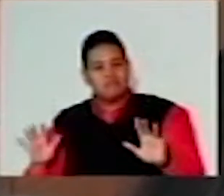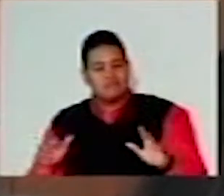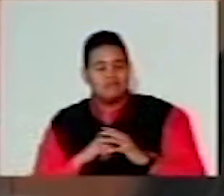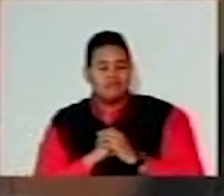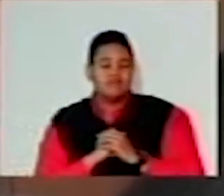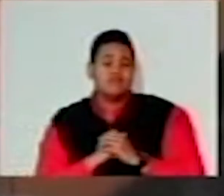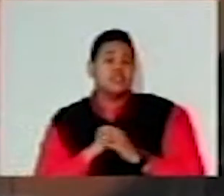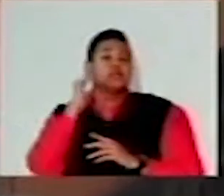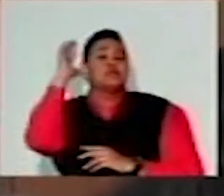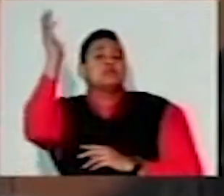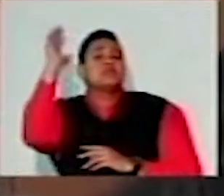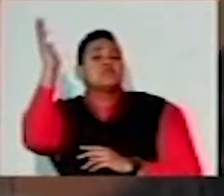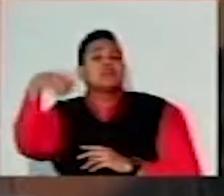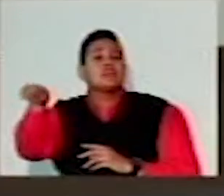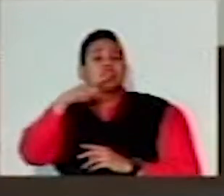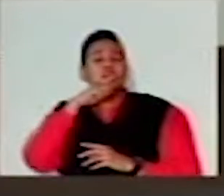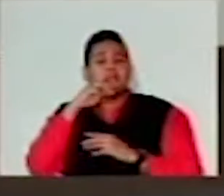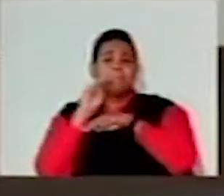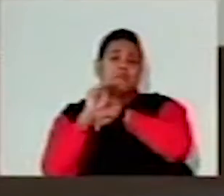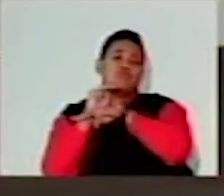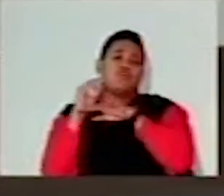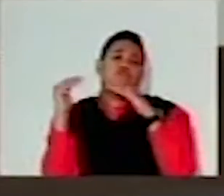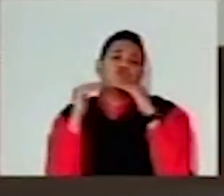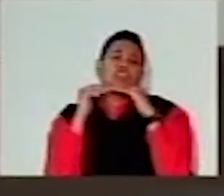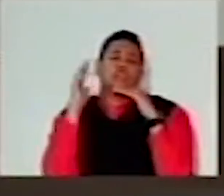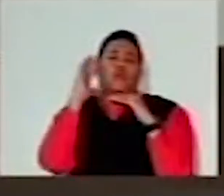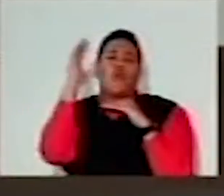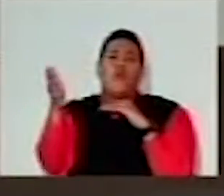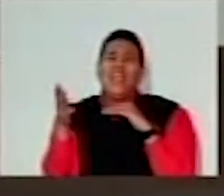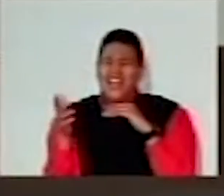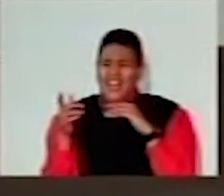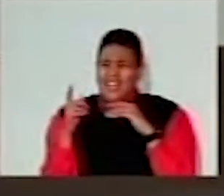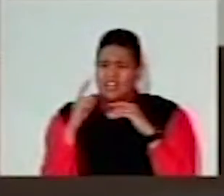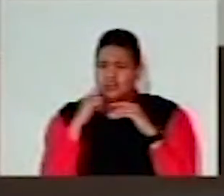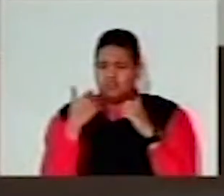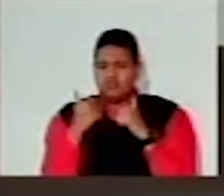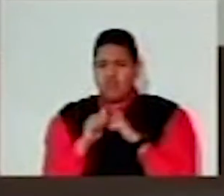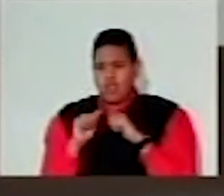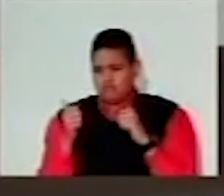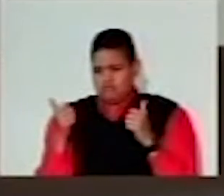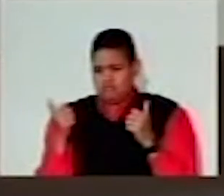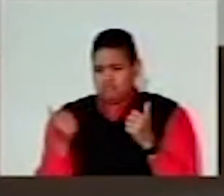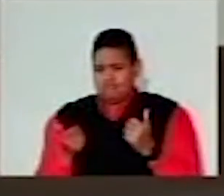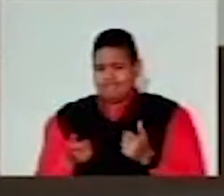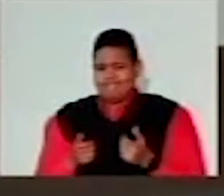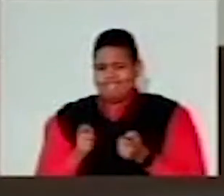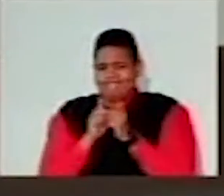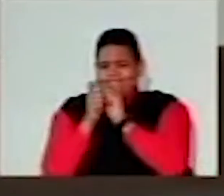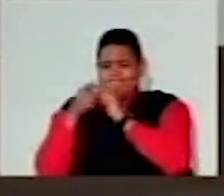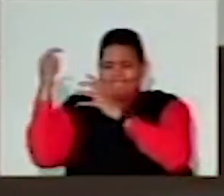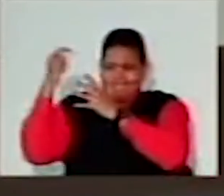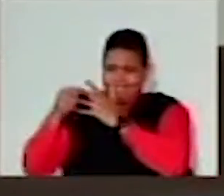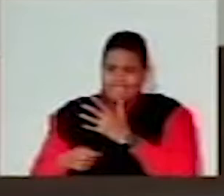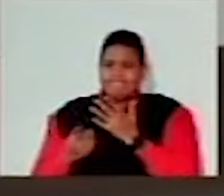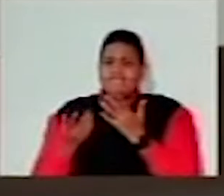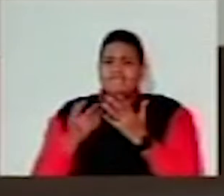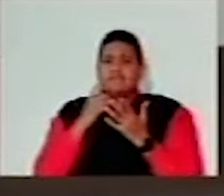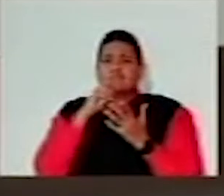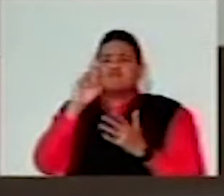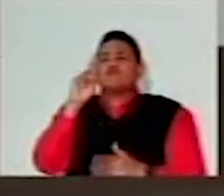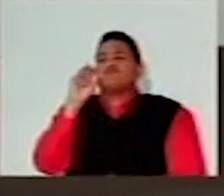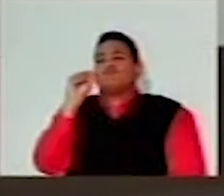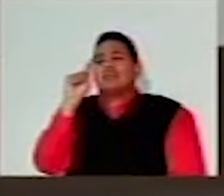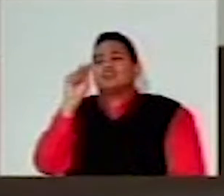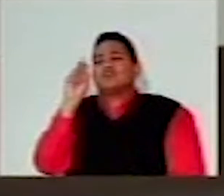Speaker, the Ministry of Justice will be really ramping up a number of measures. Restorative